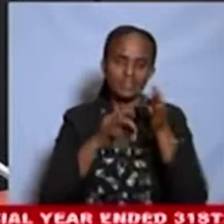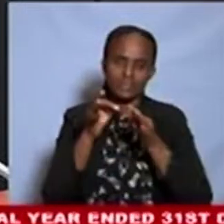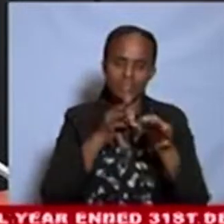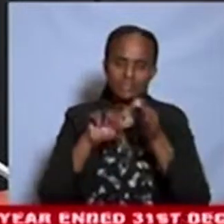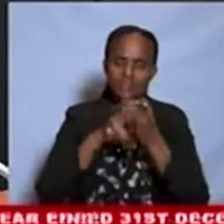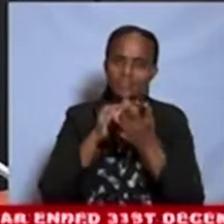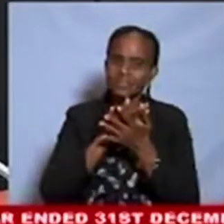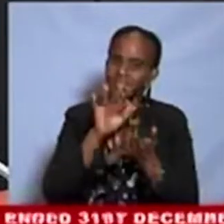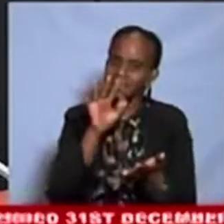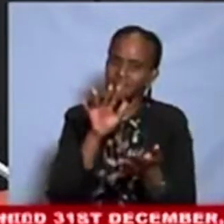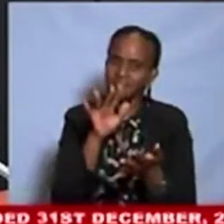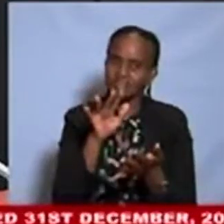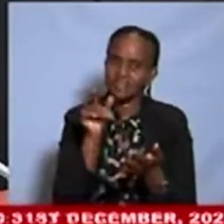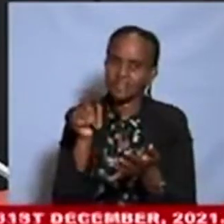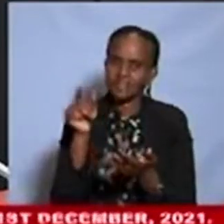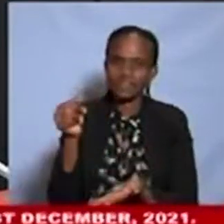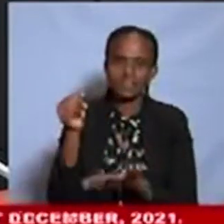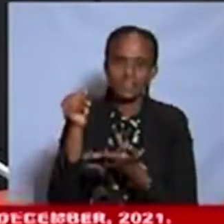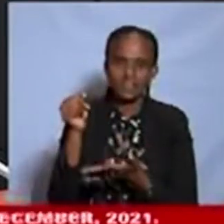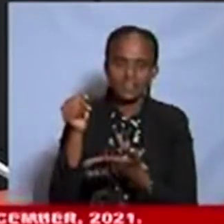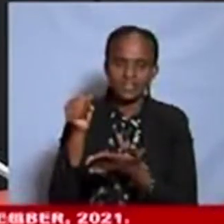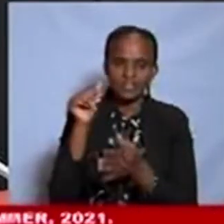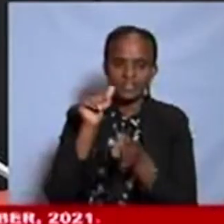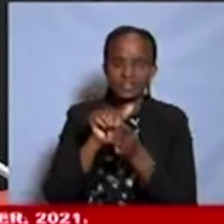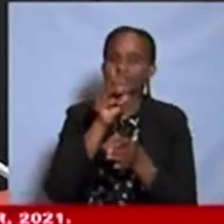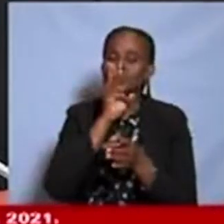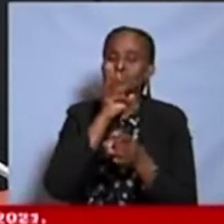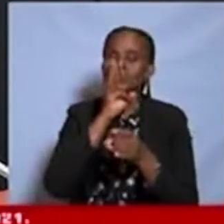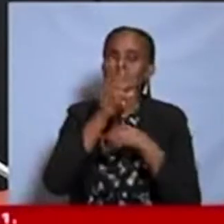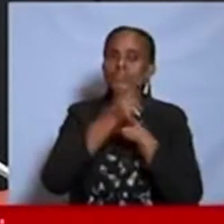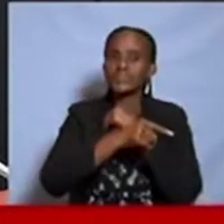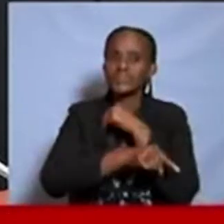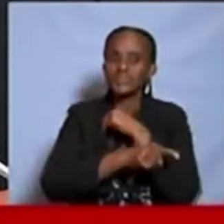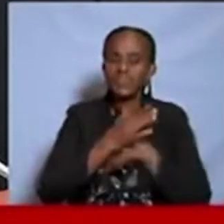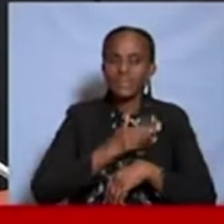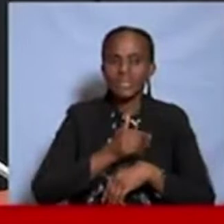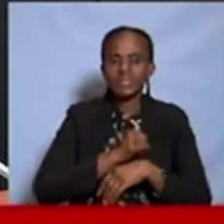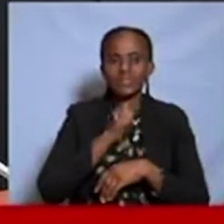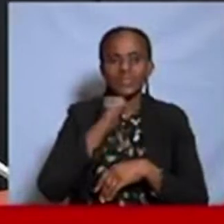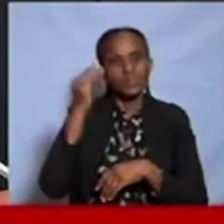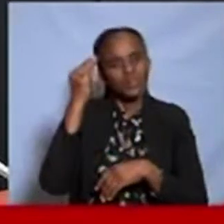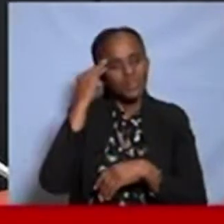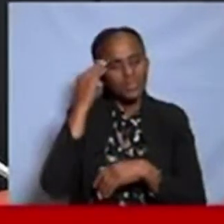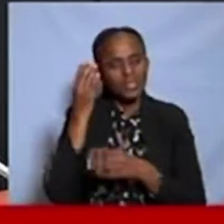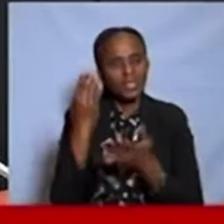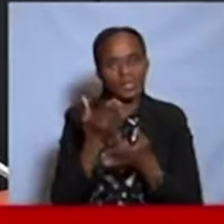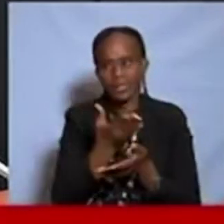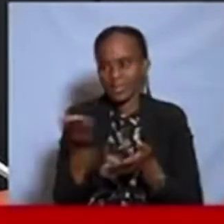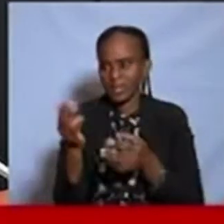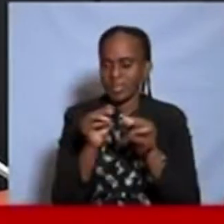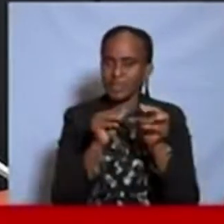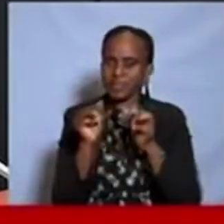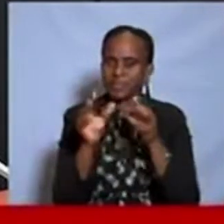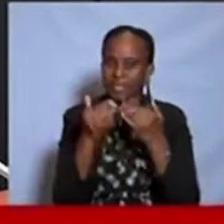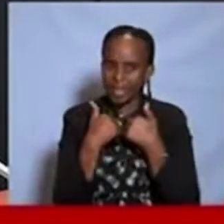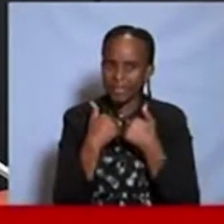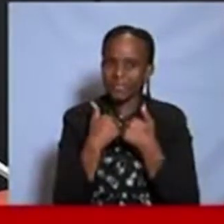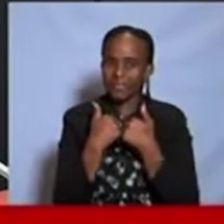was budgeted on the drilling of boreholes. I don't know whether many of my managers has got that.